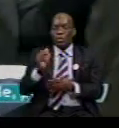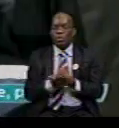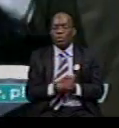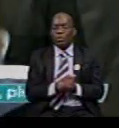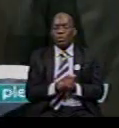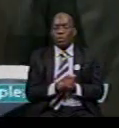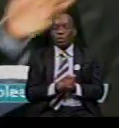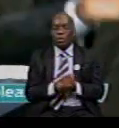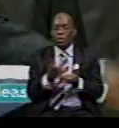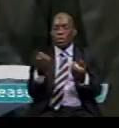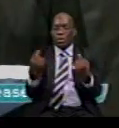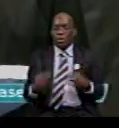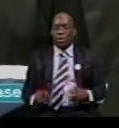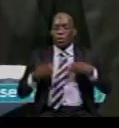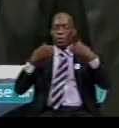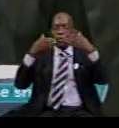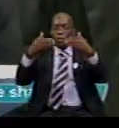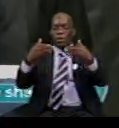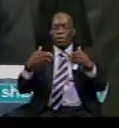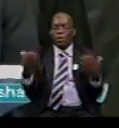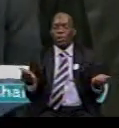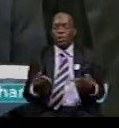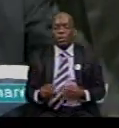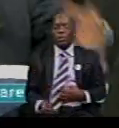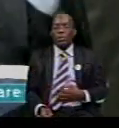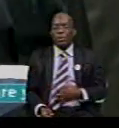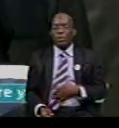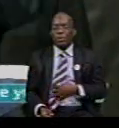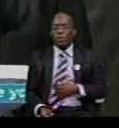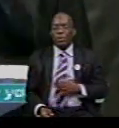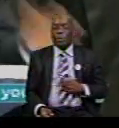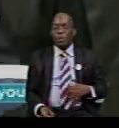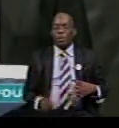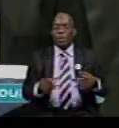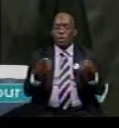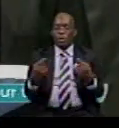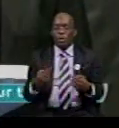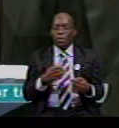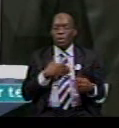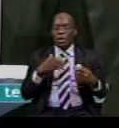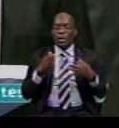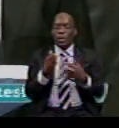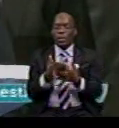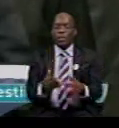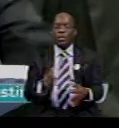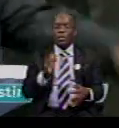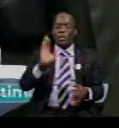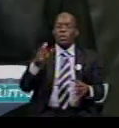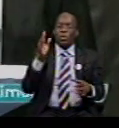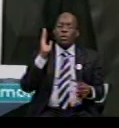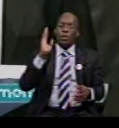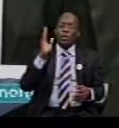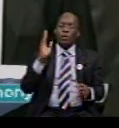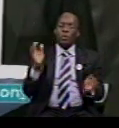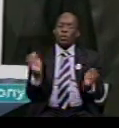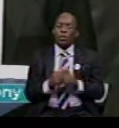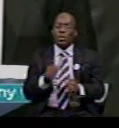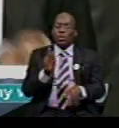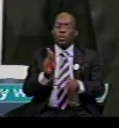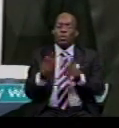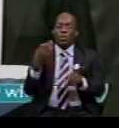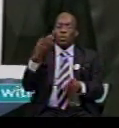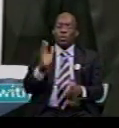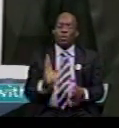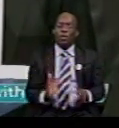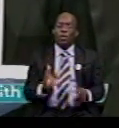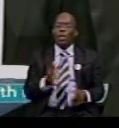Come forward here. We are waiting for you. Come and share your testimony with the people of God. And Satan will be put to shame in